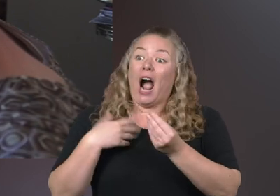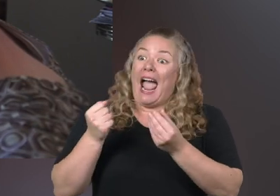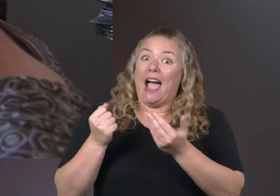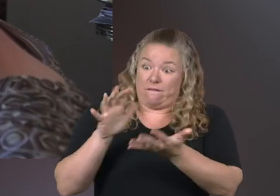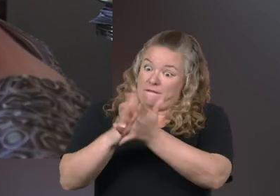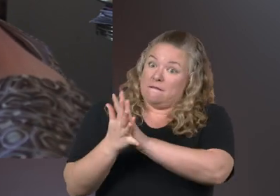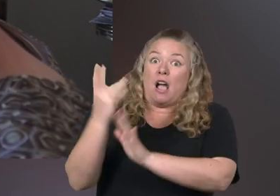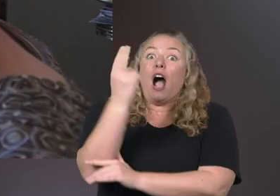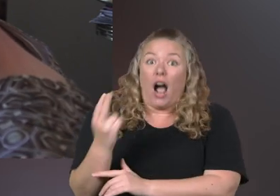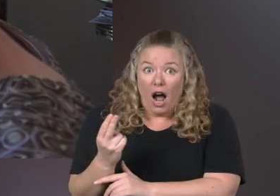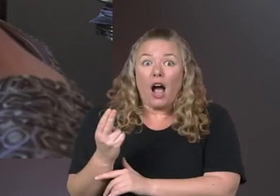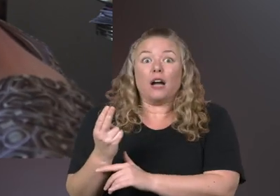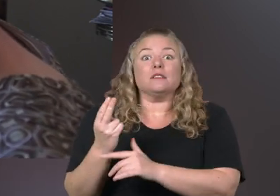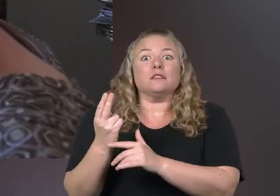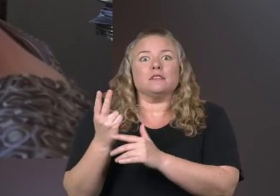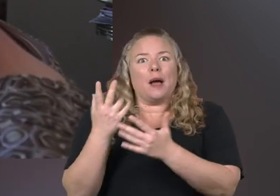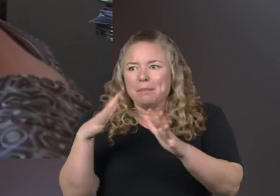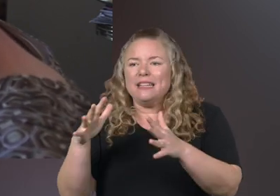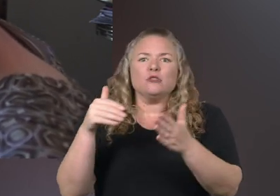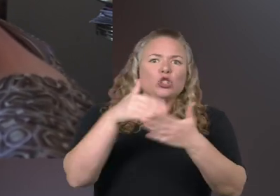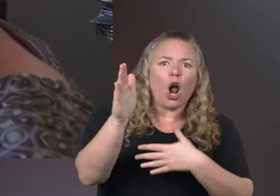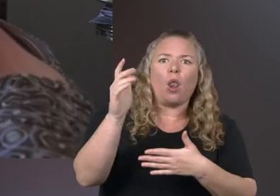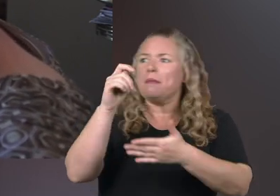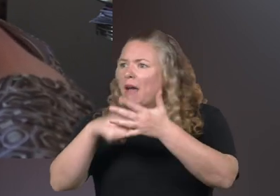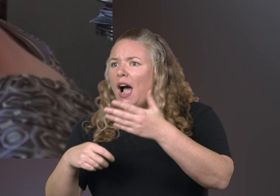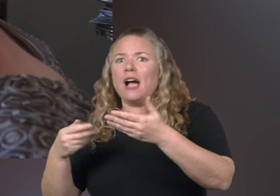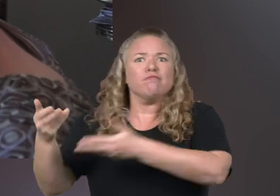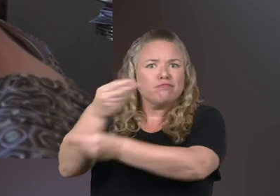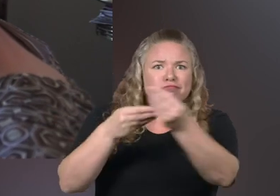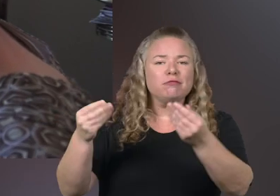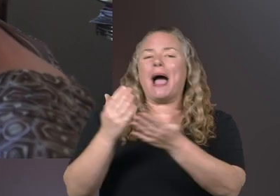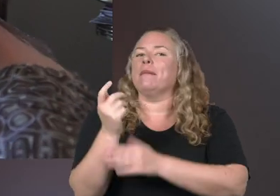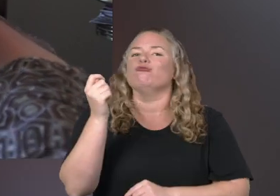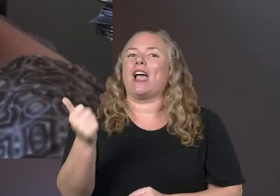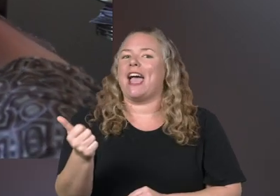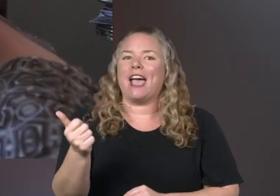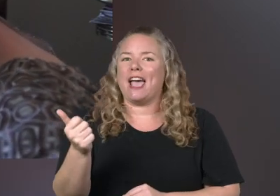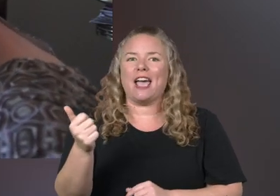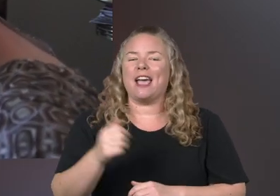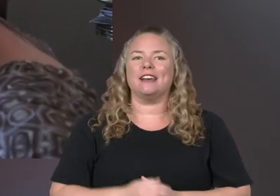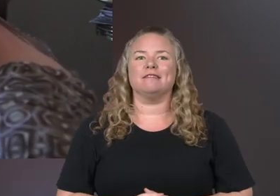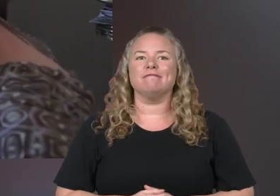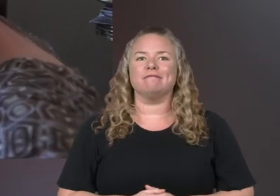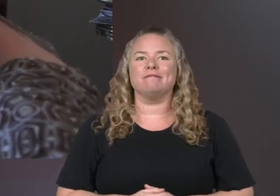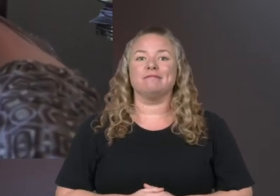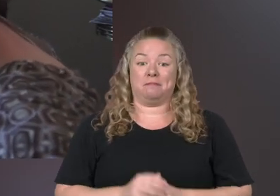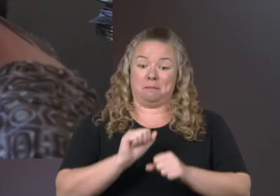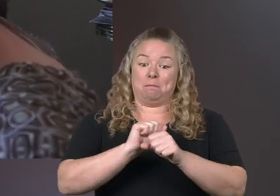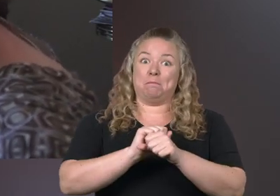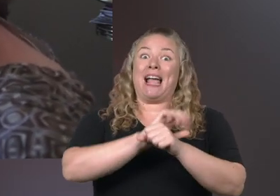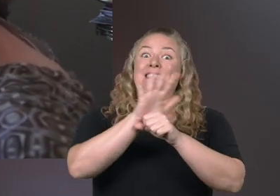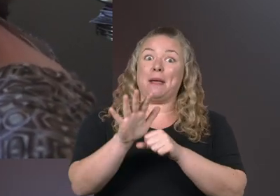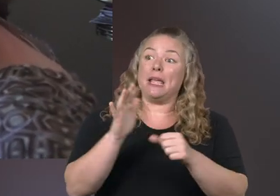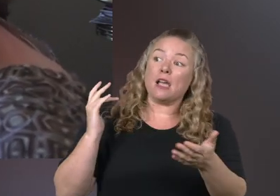been shown in real life. I do have work that, you know, has been sold and